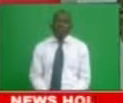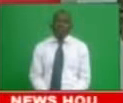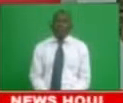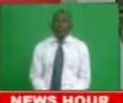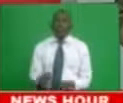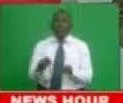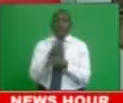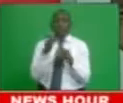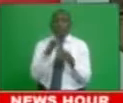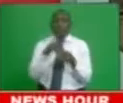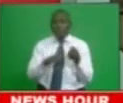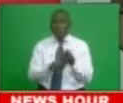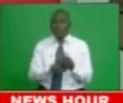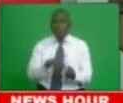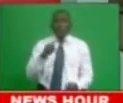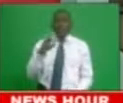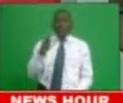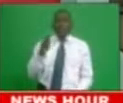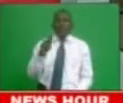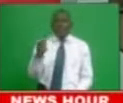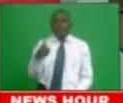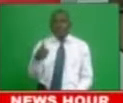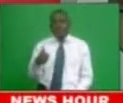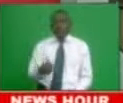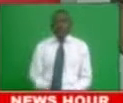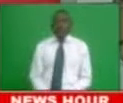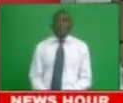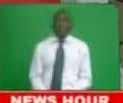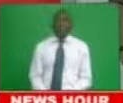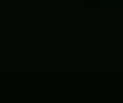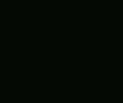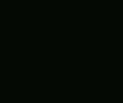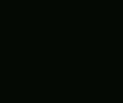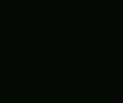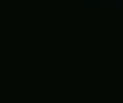The business news was brought to you by Ecobank, Hisense and Airtel. Have a good evening.